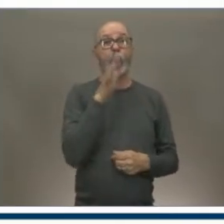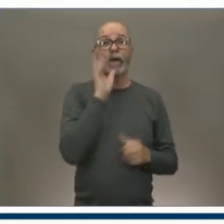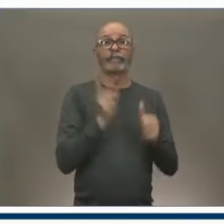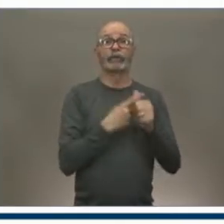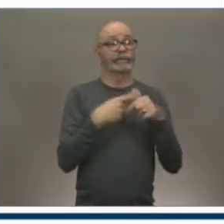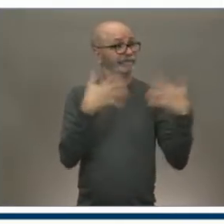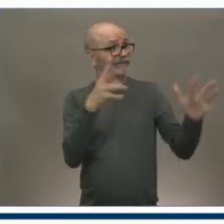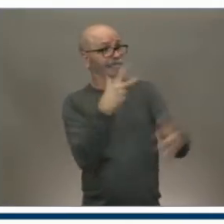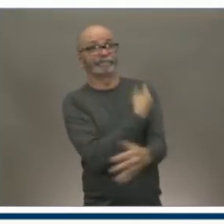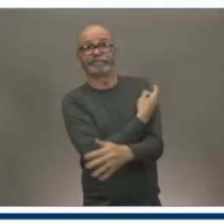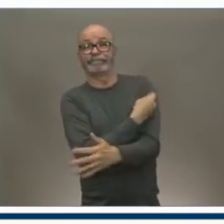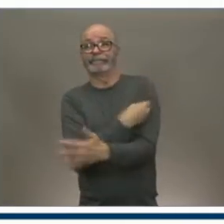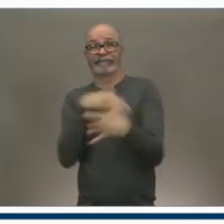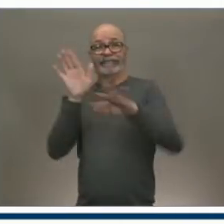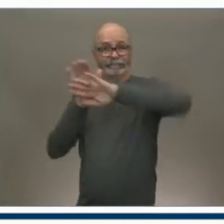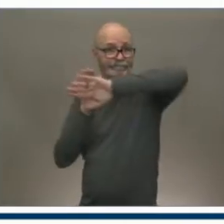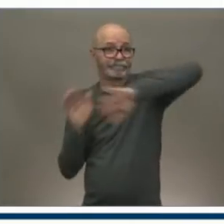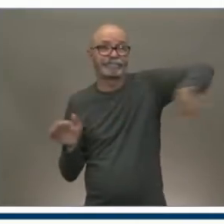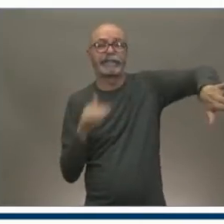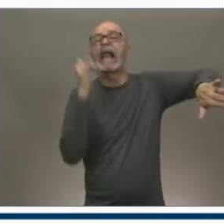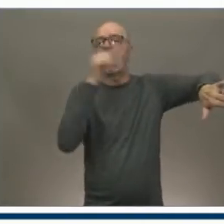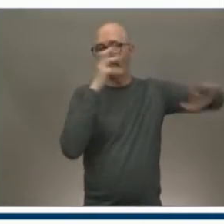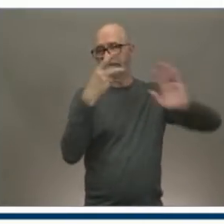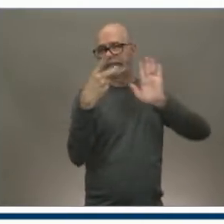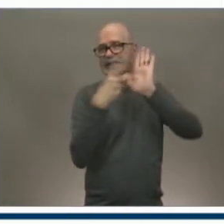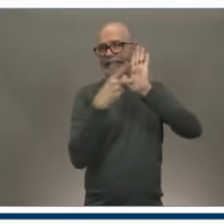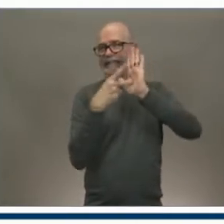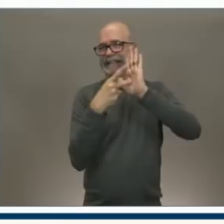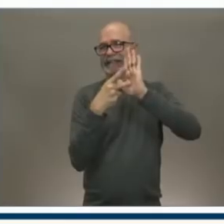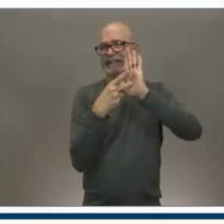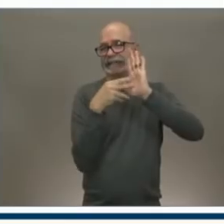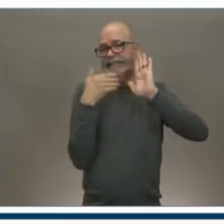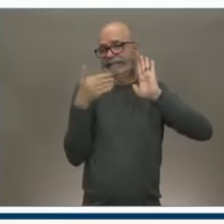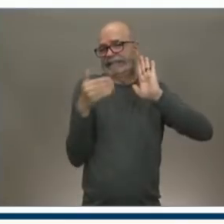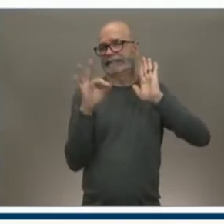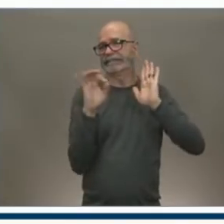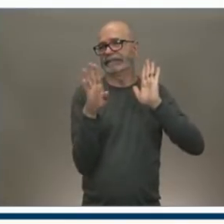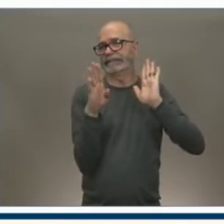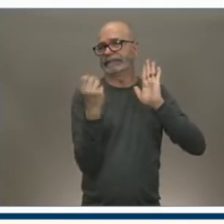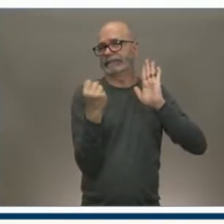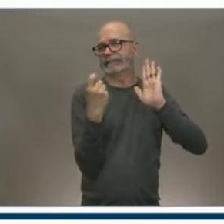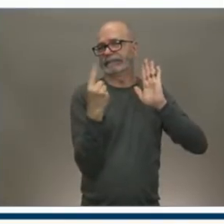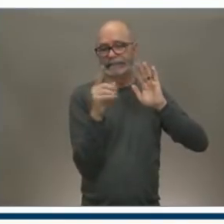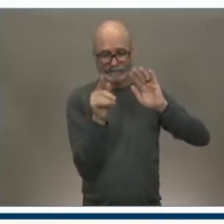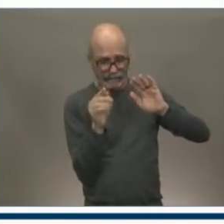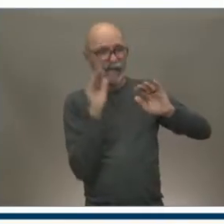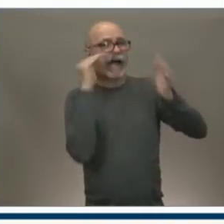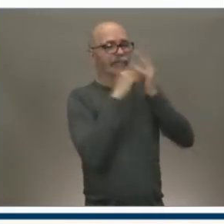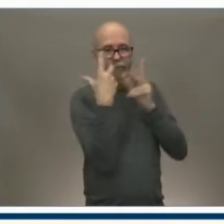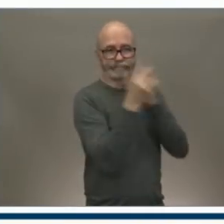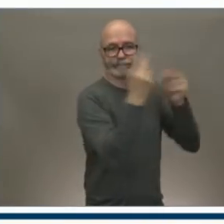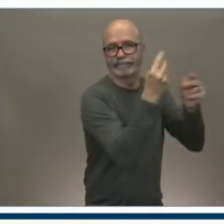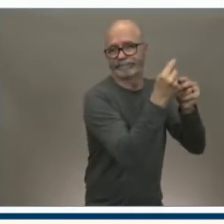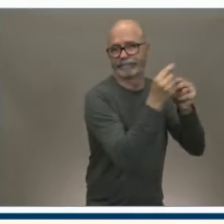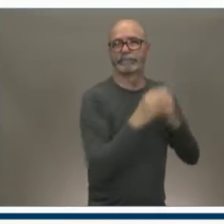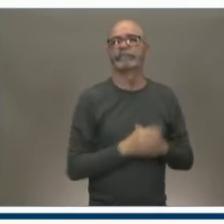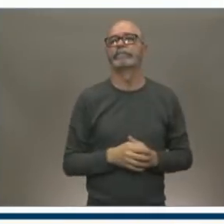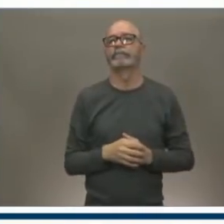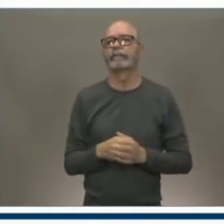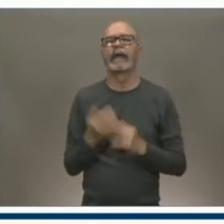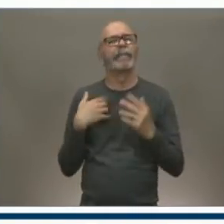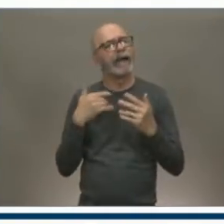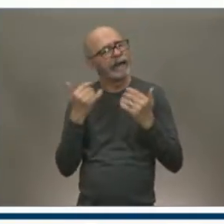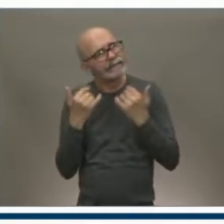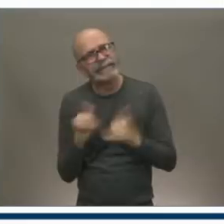will start to get the second doses as early as February 11th. There continues to be a lot of interest in